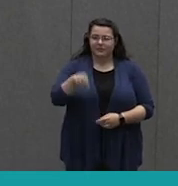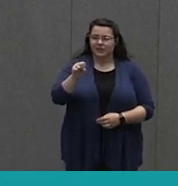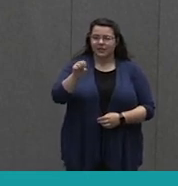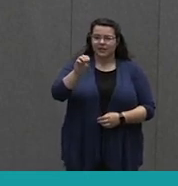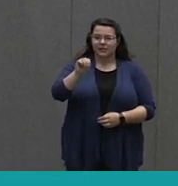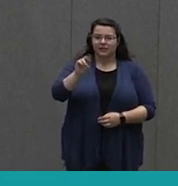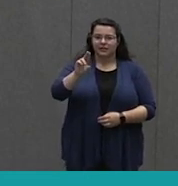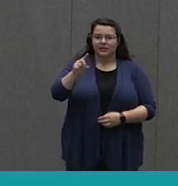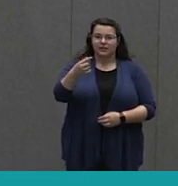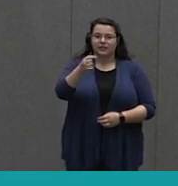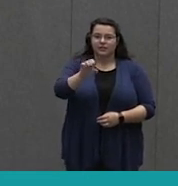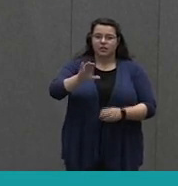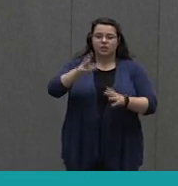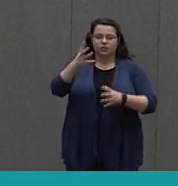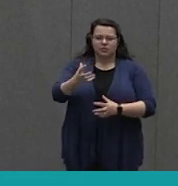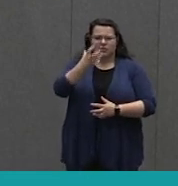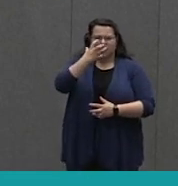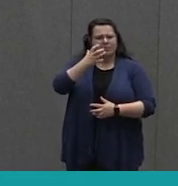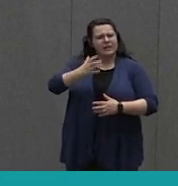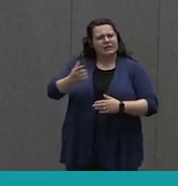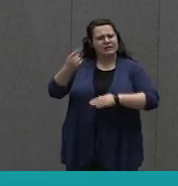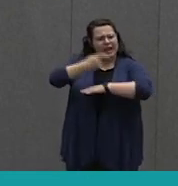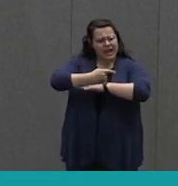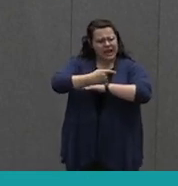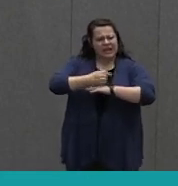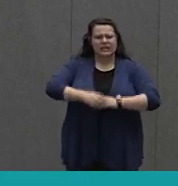Smudge's Grumpy Day.